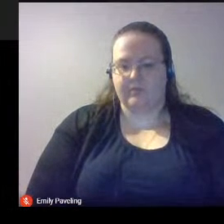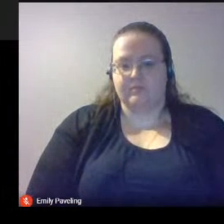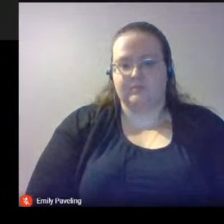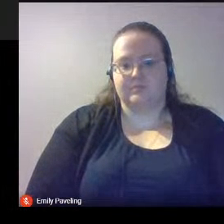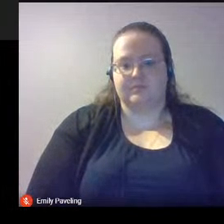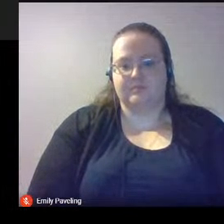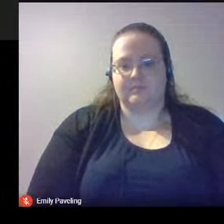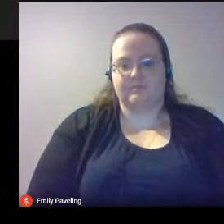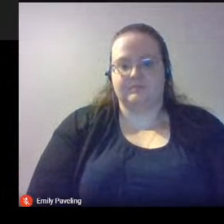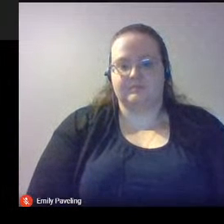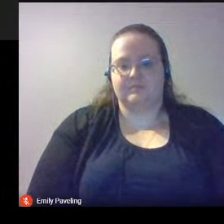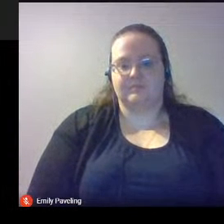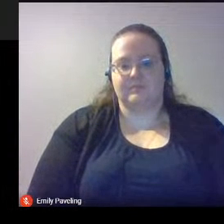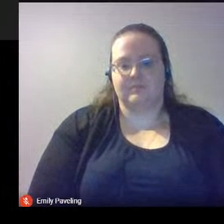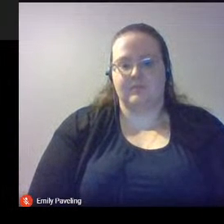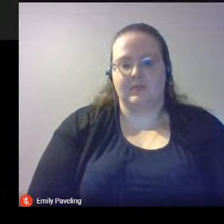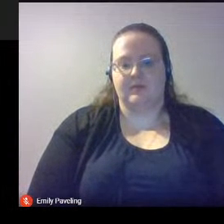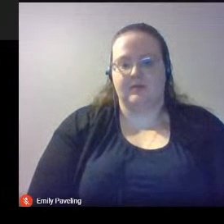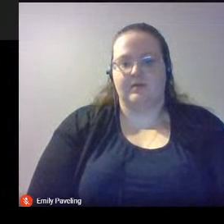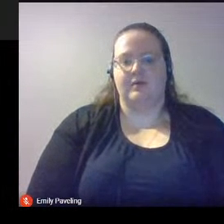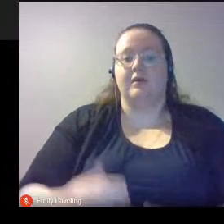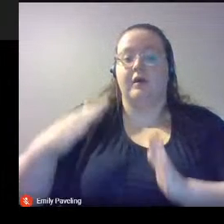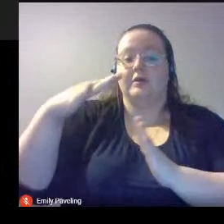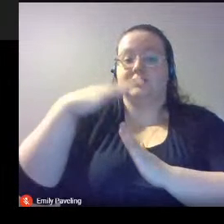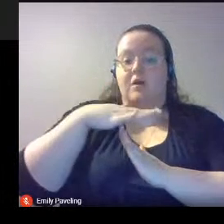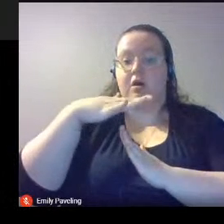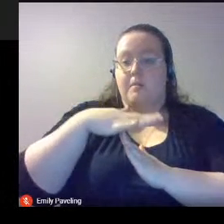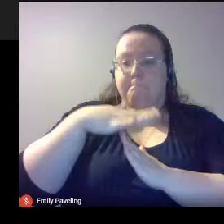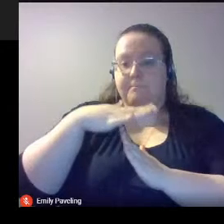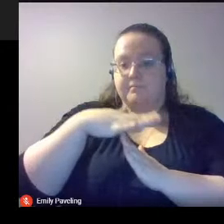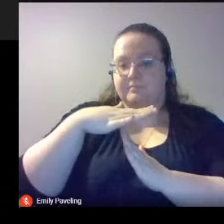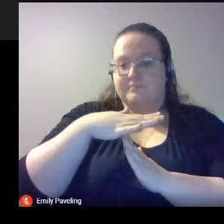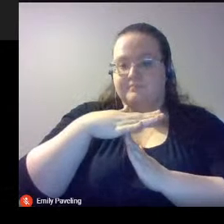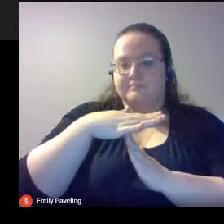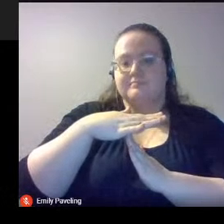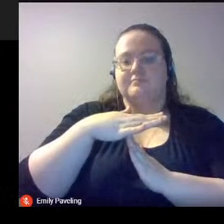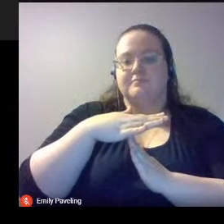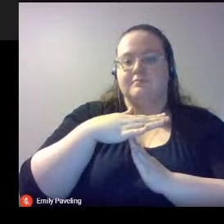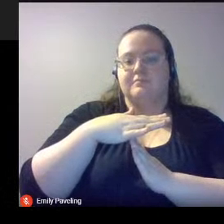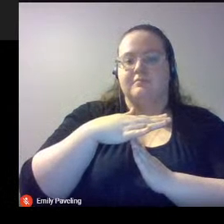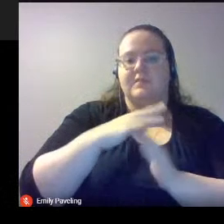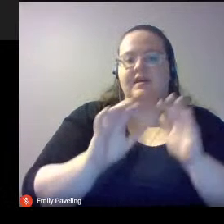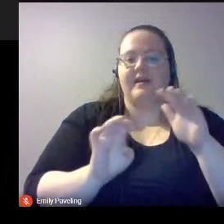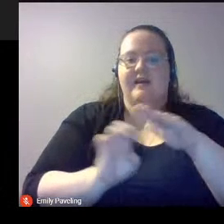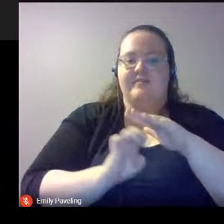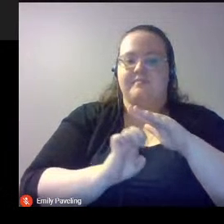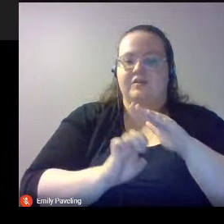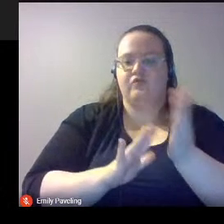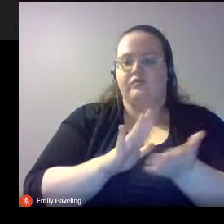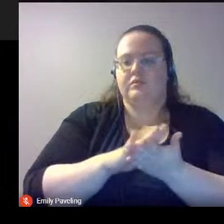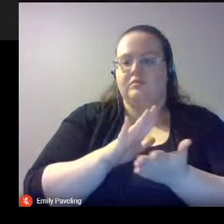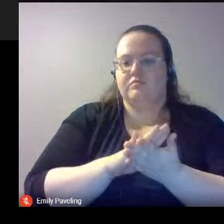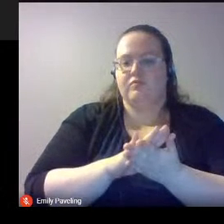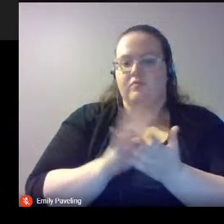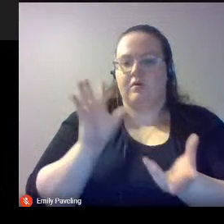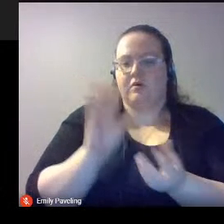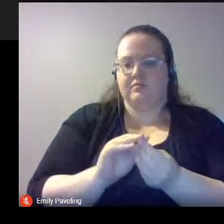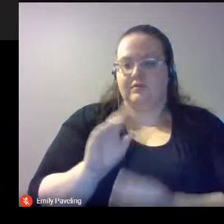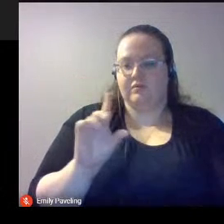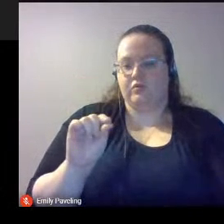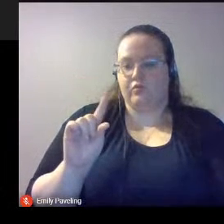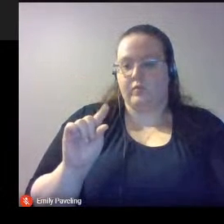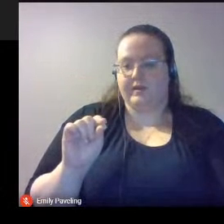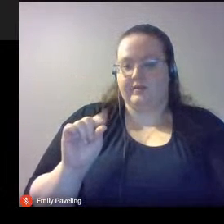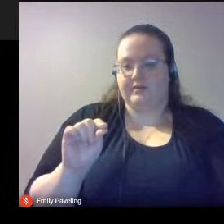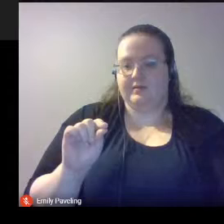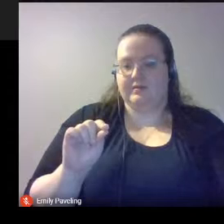So here you see two pictures. The top photo has a classroom, an elementary school classroom with 20 desks. And you can see